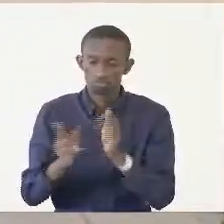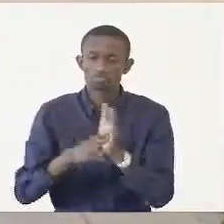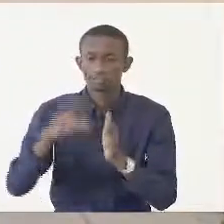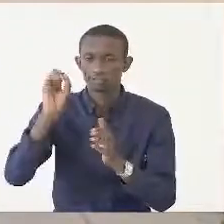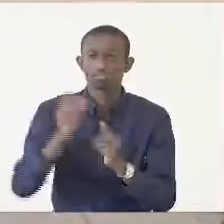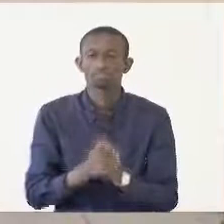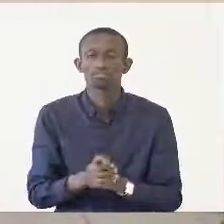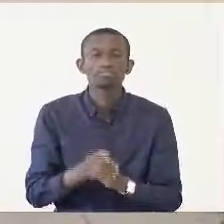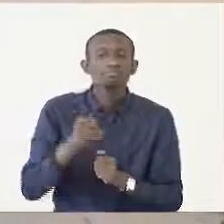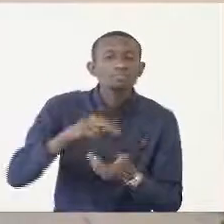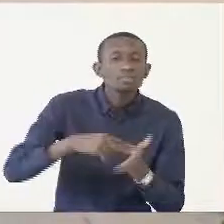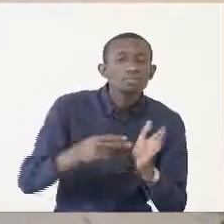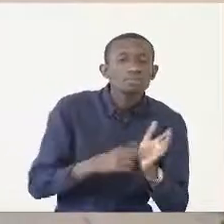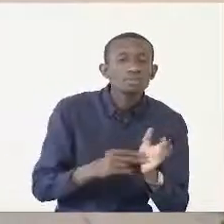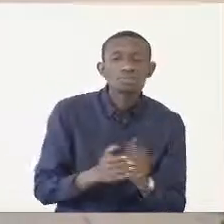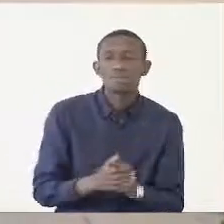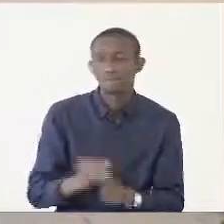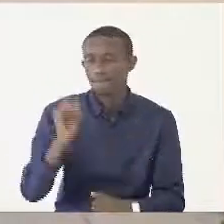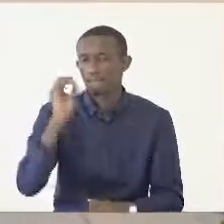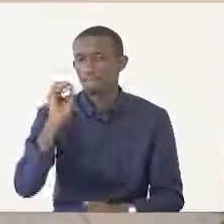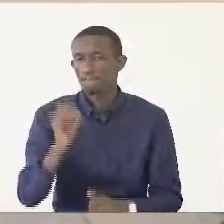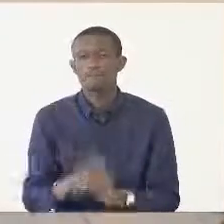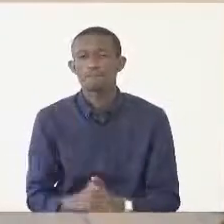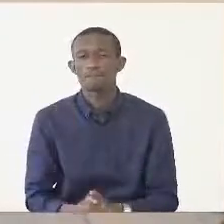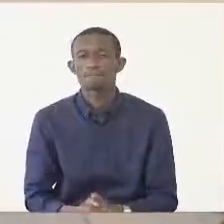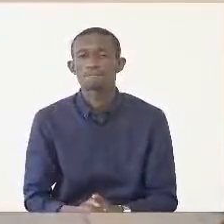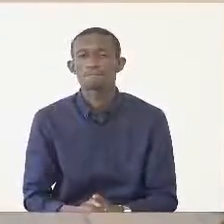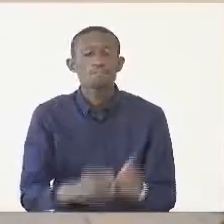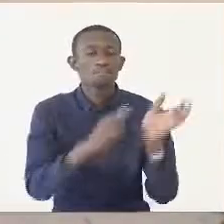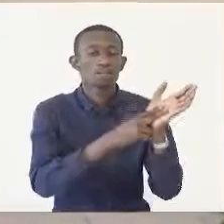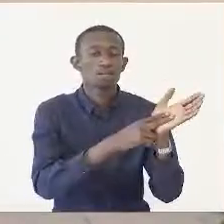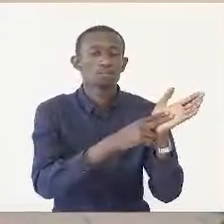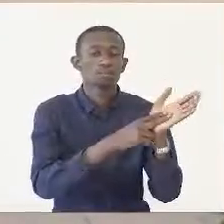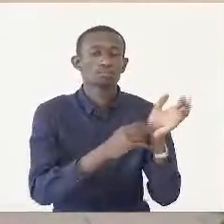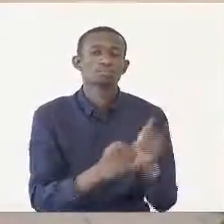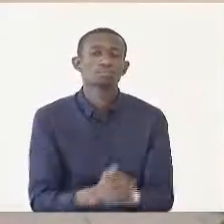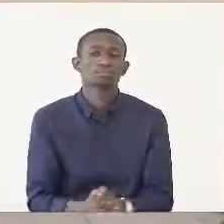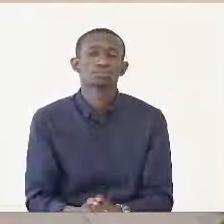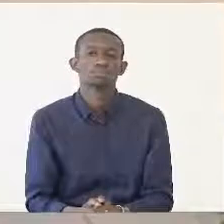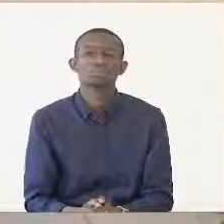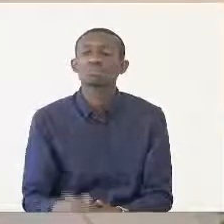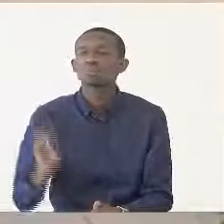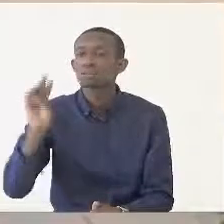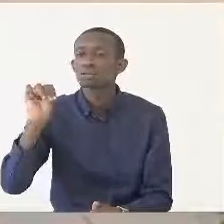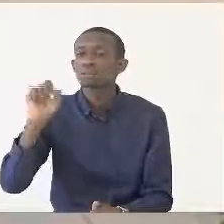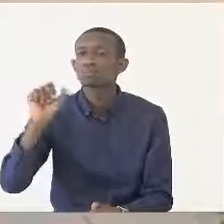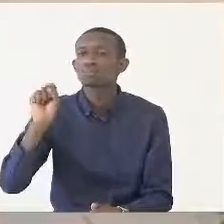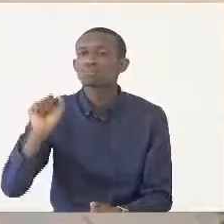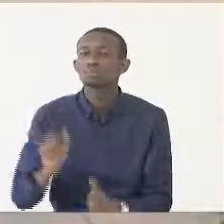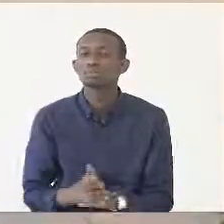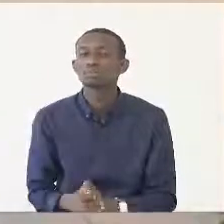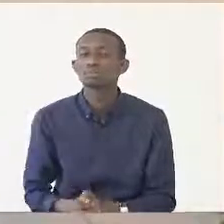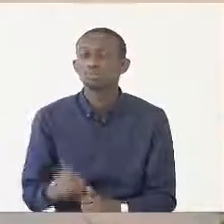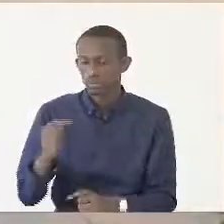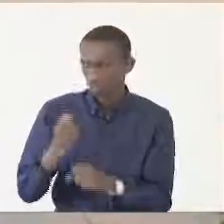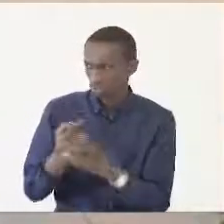is equal to 0, which is equal to, that is the mass of the, as what